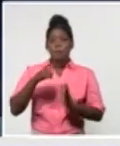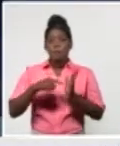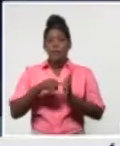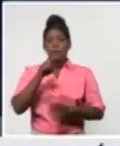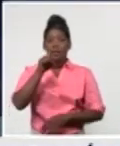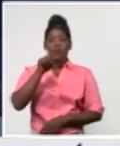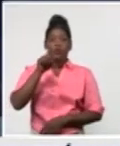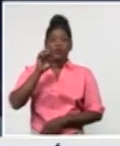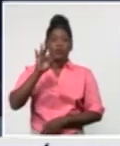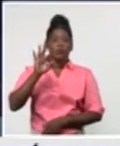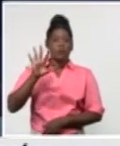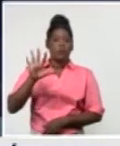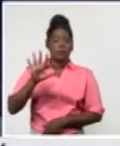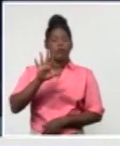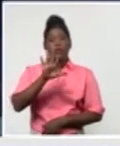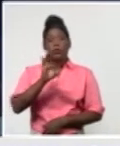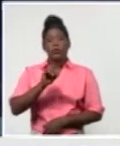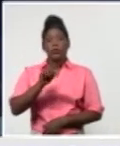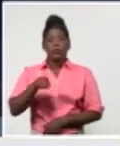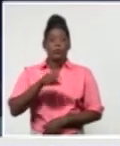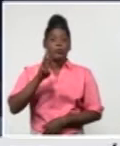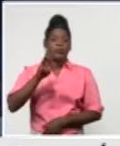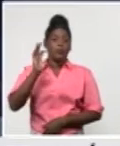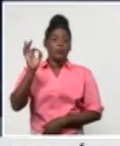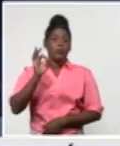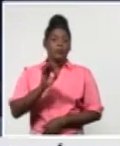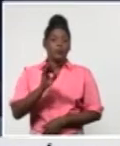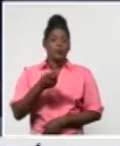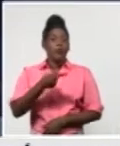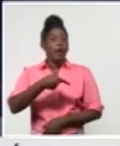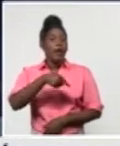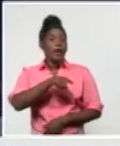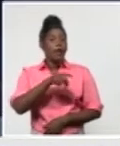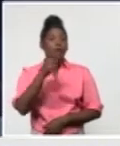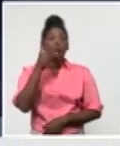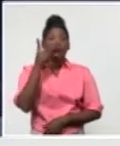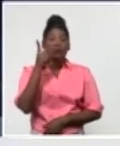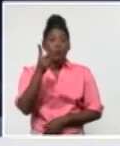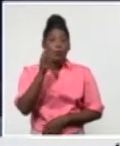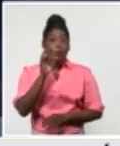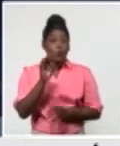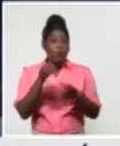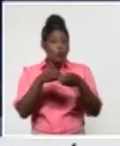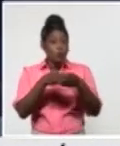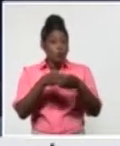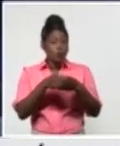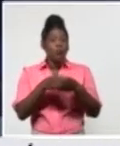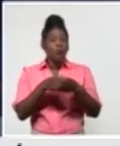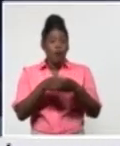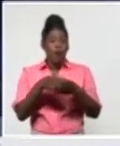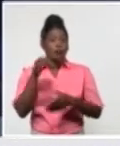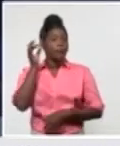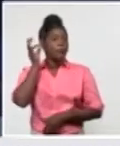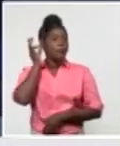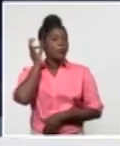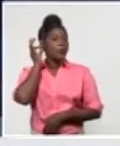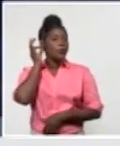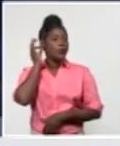1,185 male cases in the pandemic, 50.3%, and 2 were female for a cumulative of